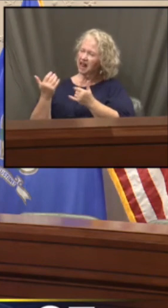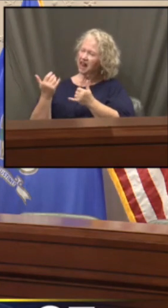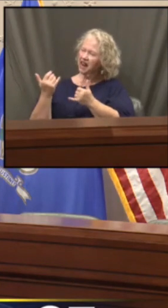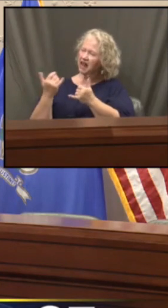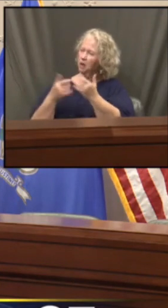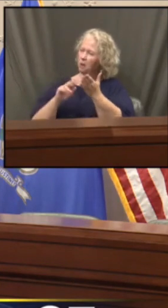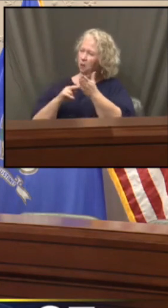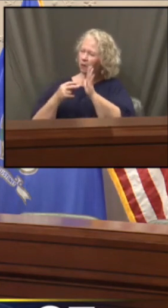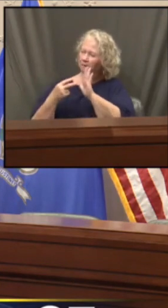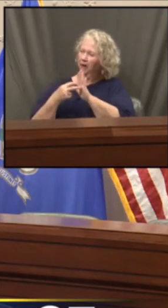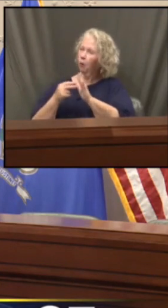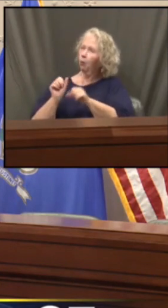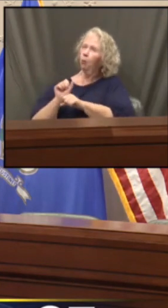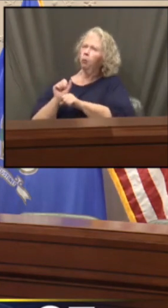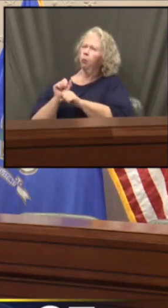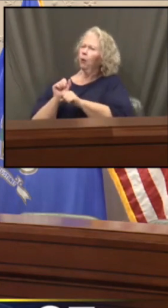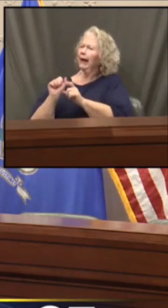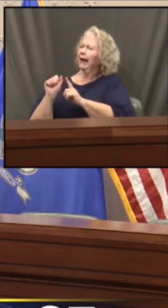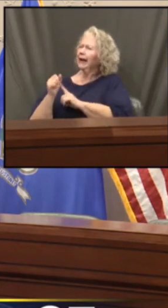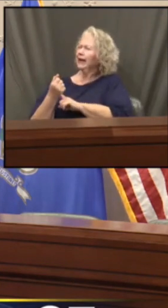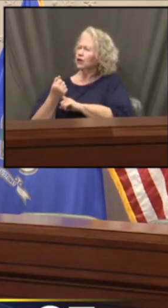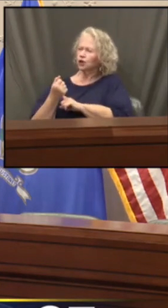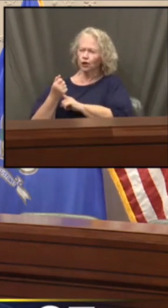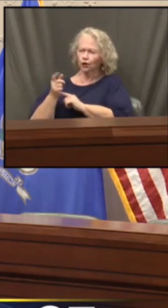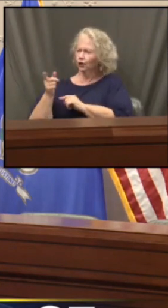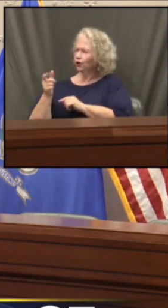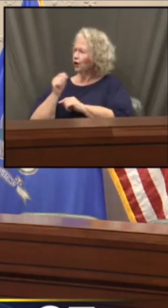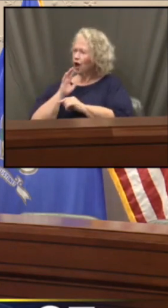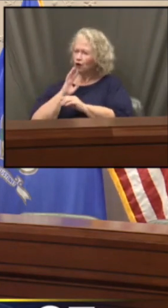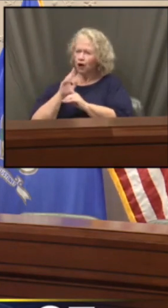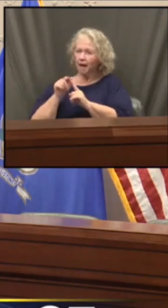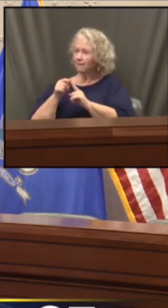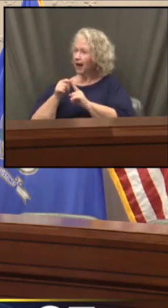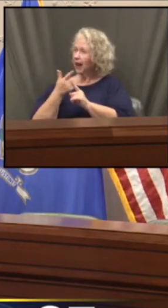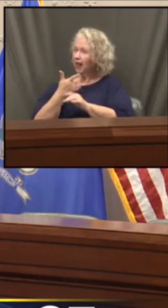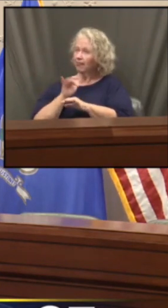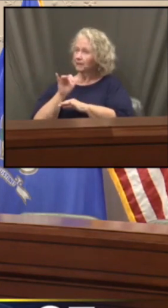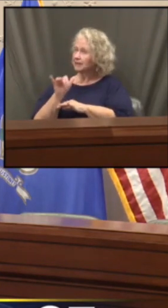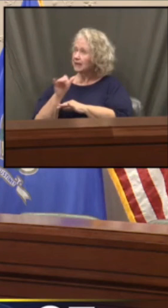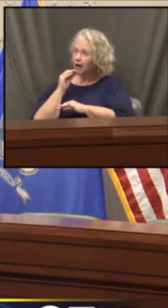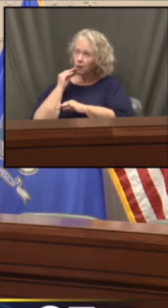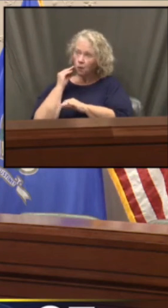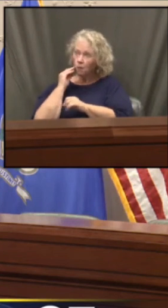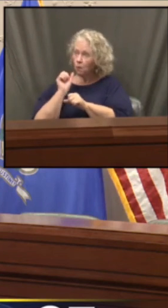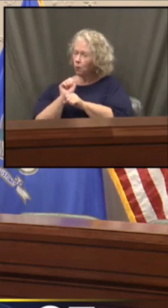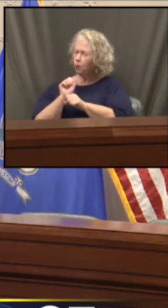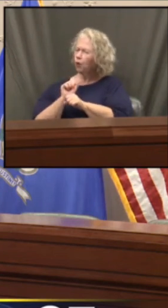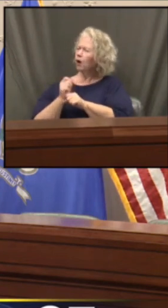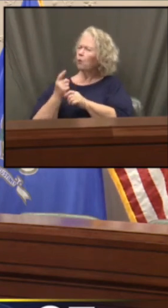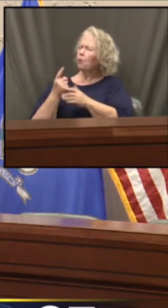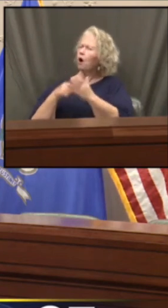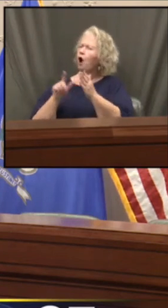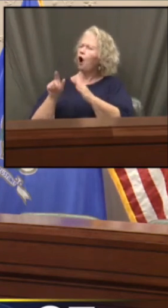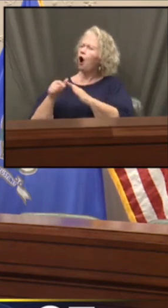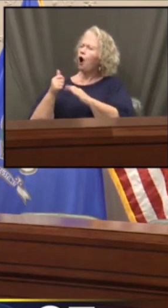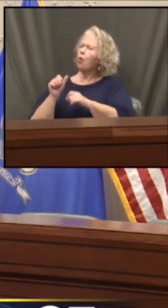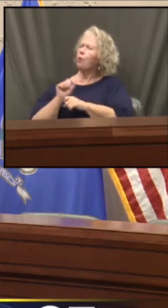working conditions? What are you talking about? If you're not talking about allowing them to work from home, what are some